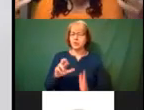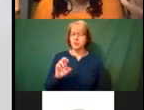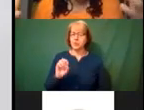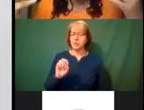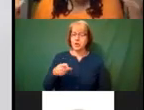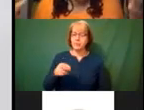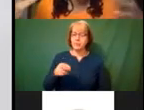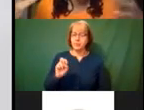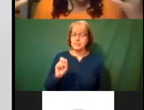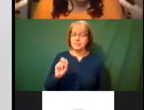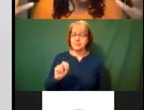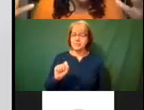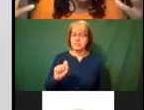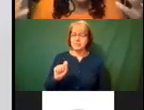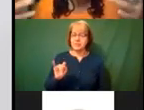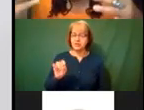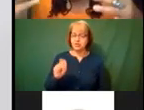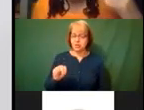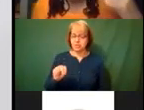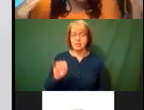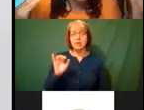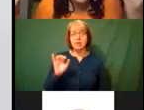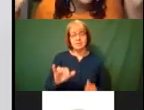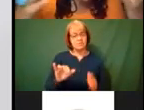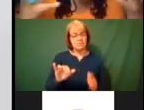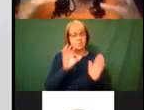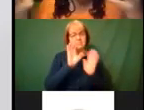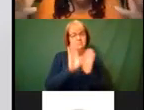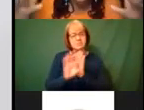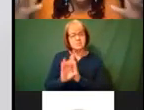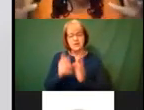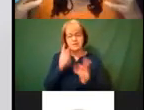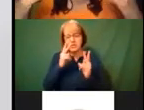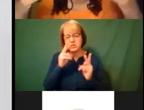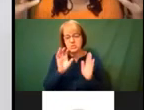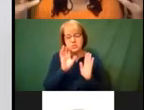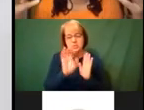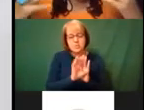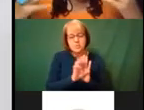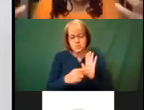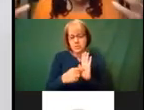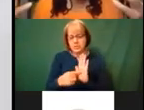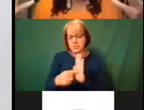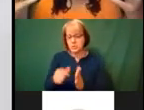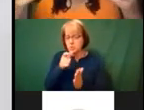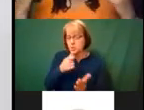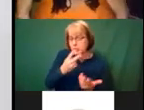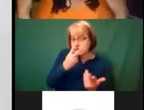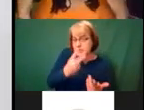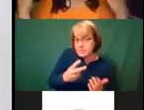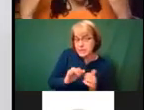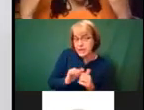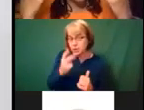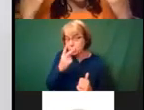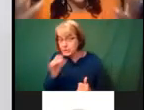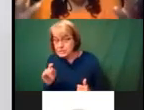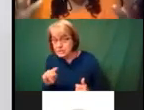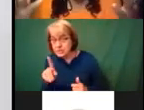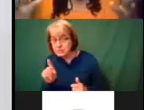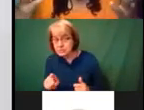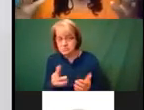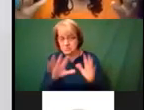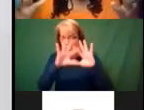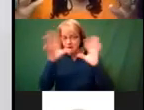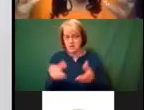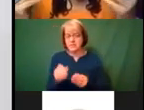past 4 or 5 months, it's all over the place. Visual representation, what stories are we going to tell? Who do we see and how we see them? I like to show